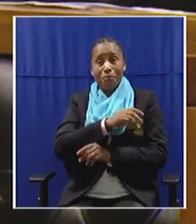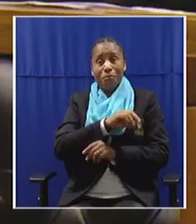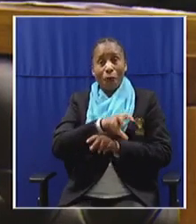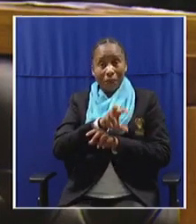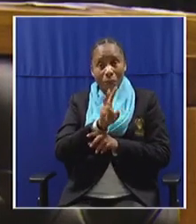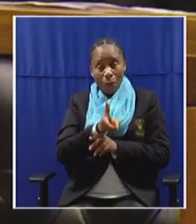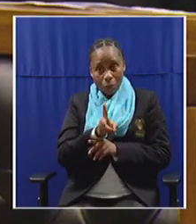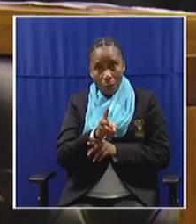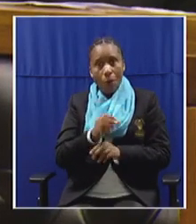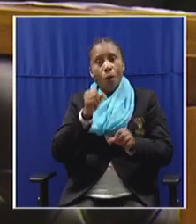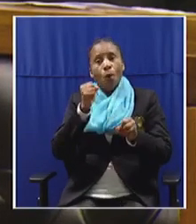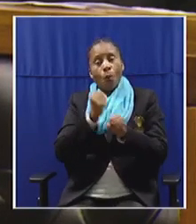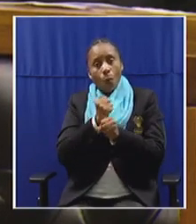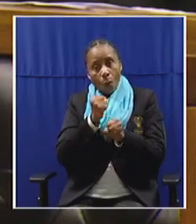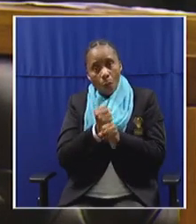Sisebenzisane no-MEC